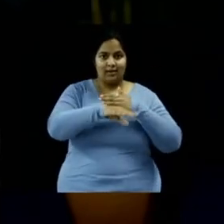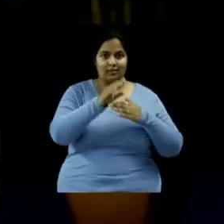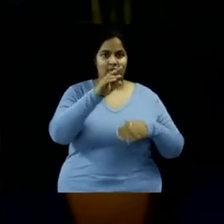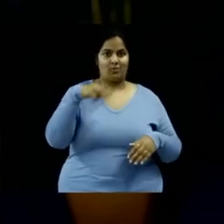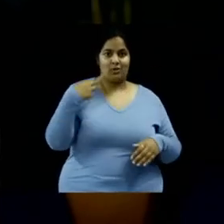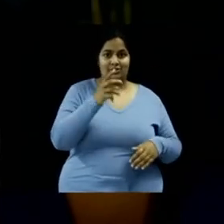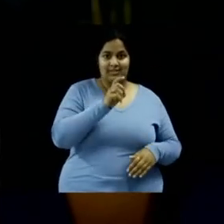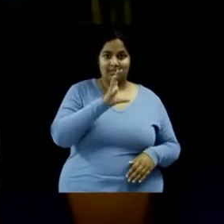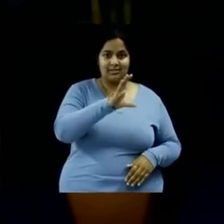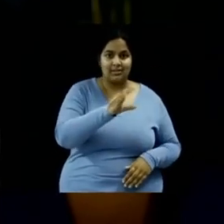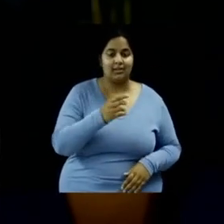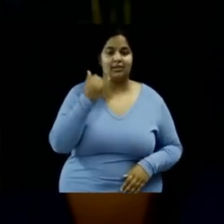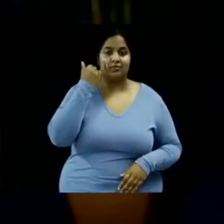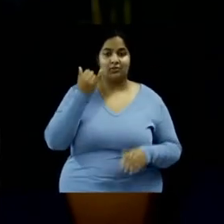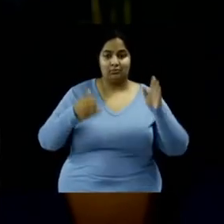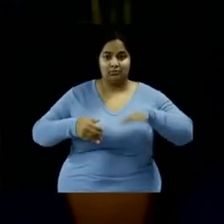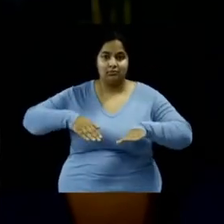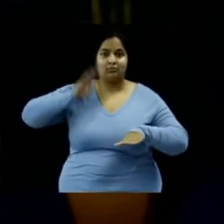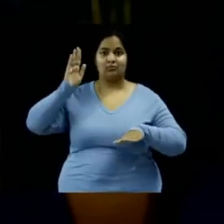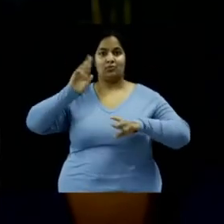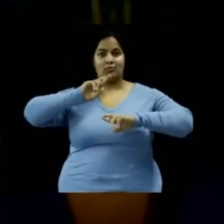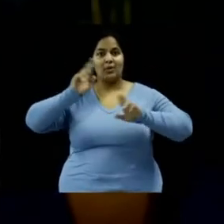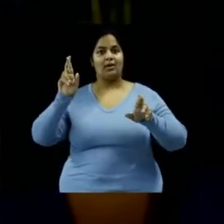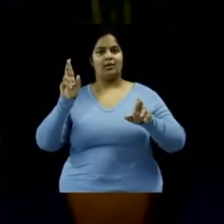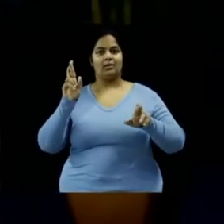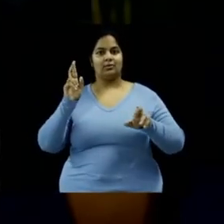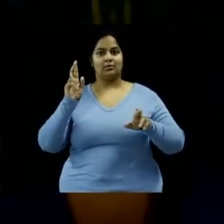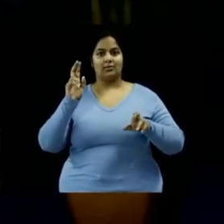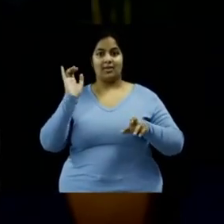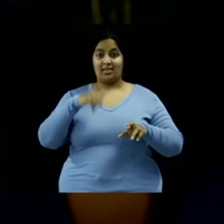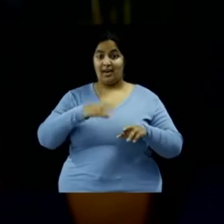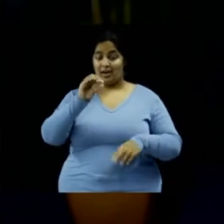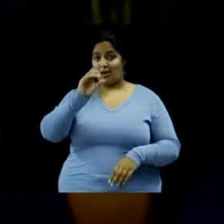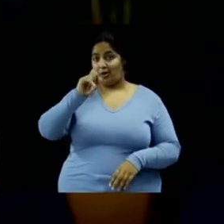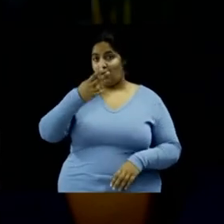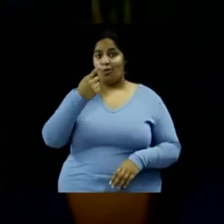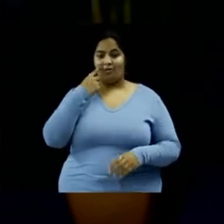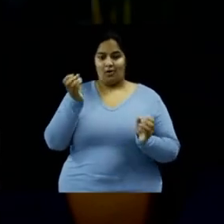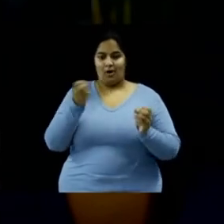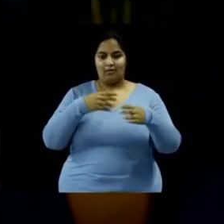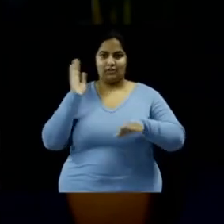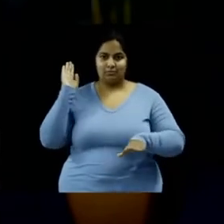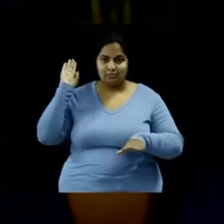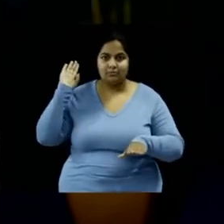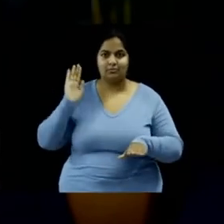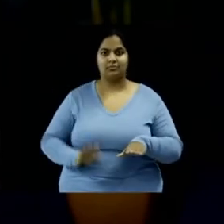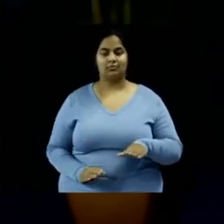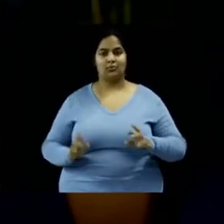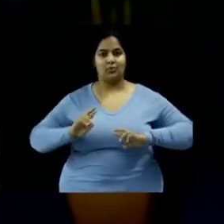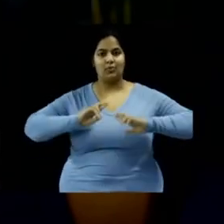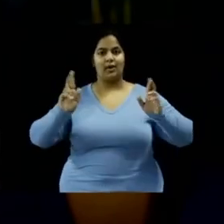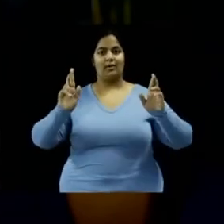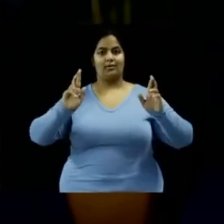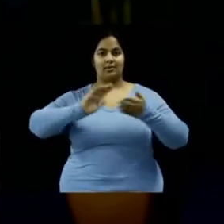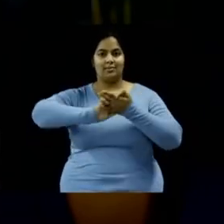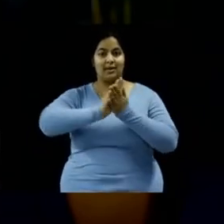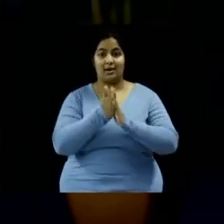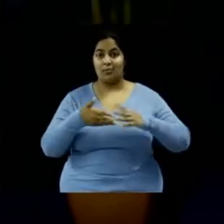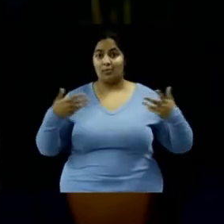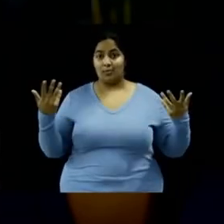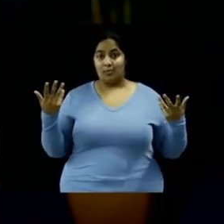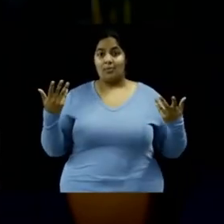hands on the Mall. And as she raises her hand, once she takes an oath of office and lowers her hand, she will become the